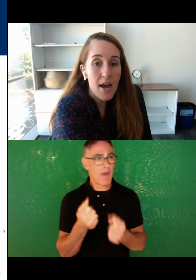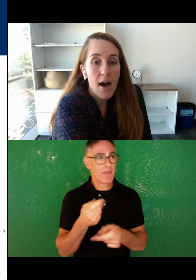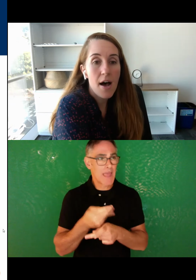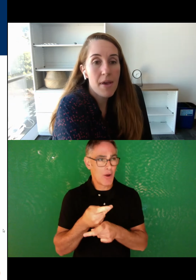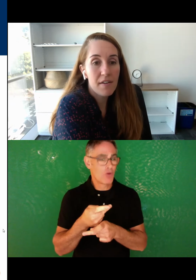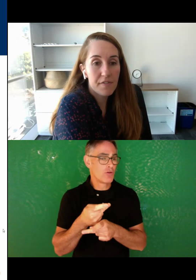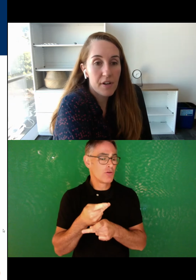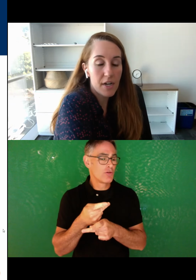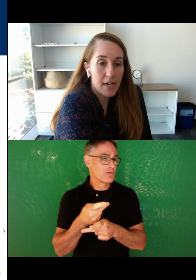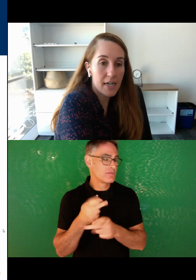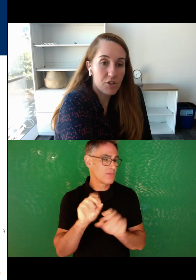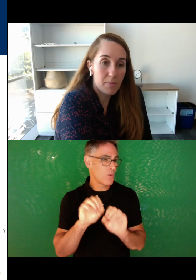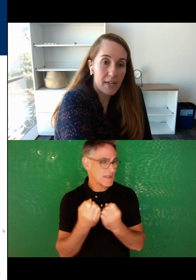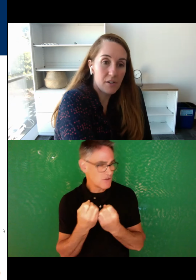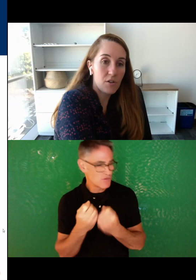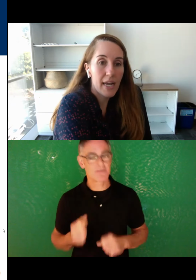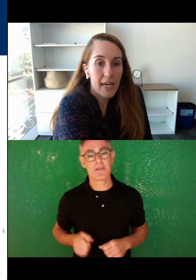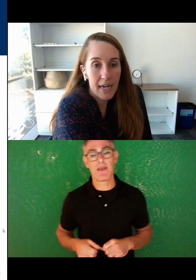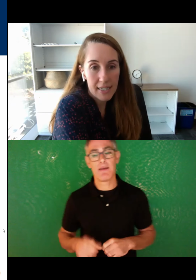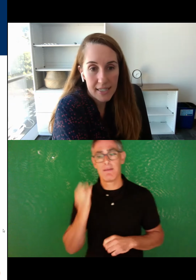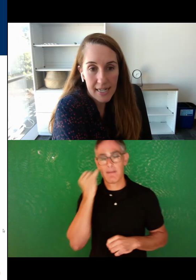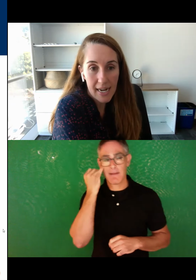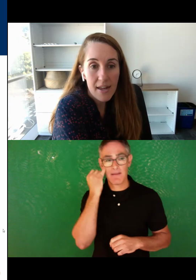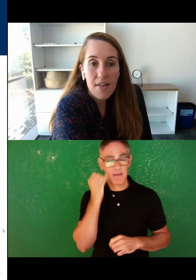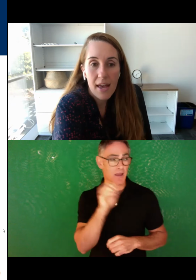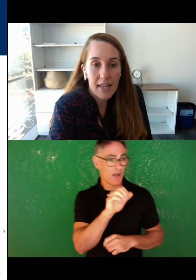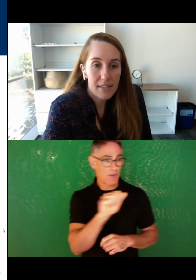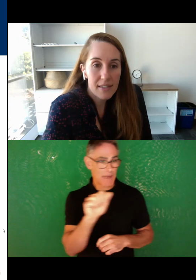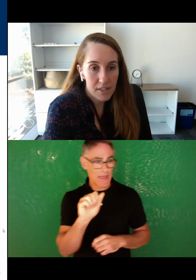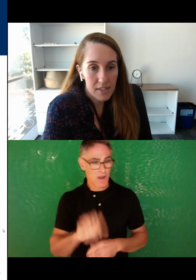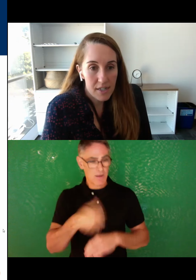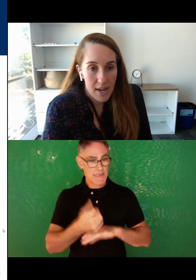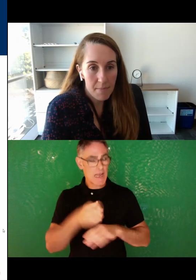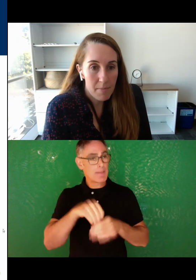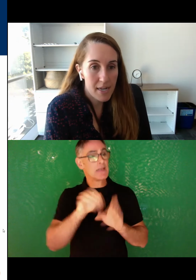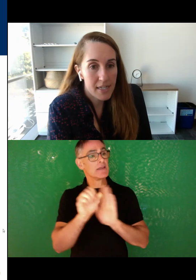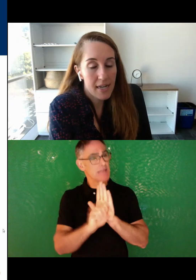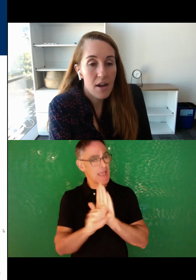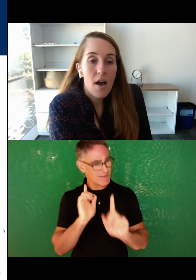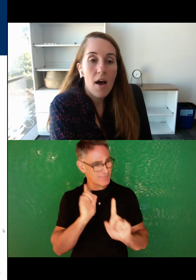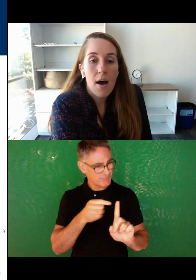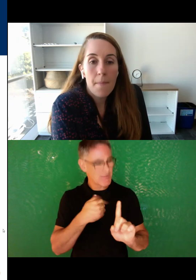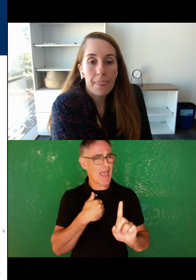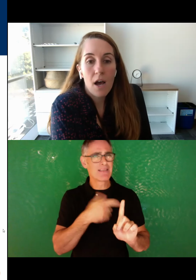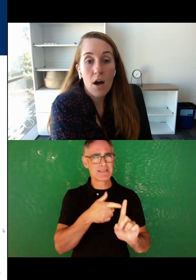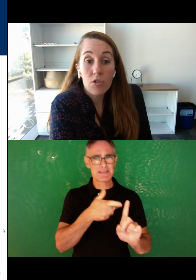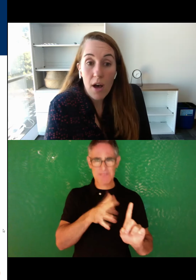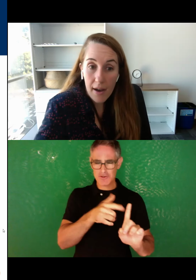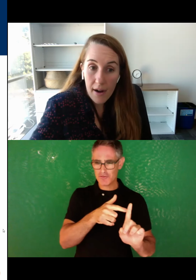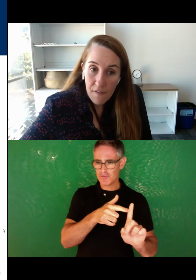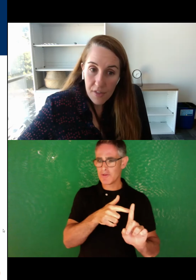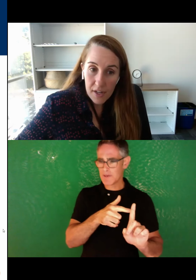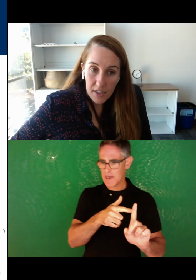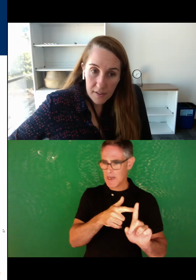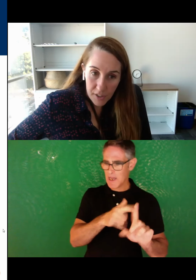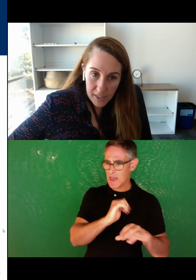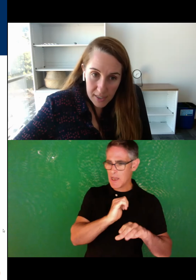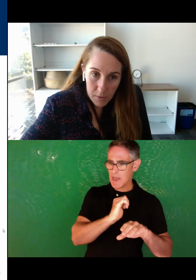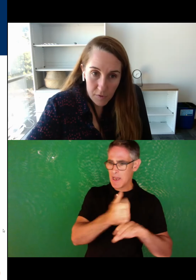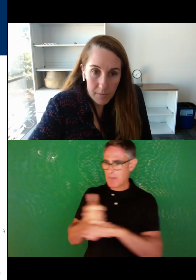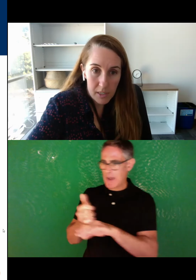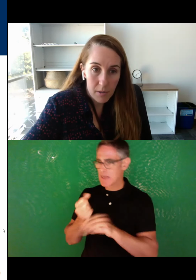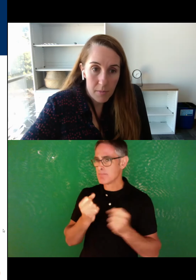And if AAAs are located in a state that has implemented a lot of the